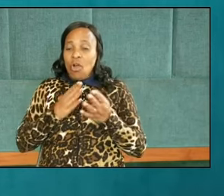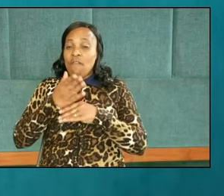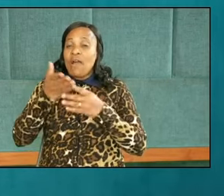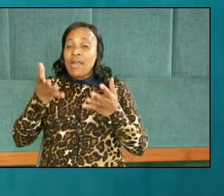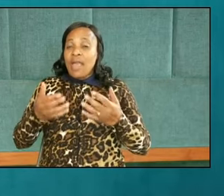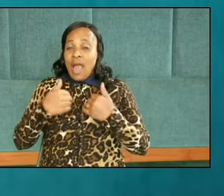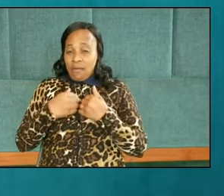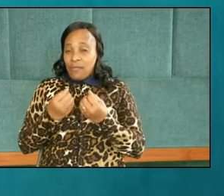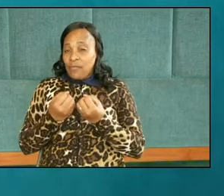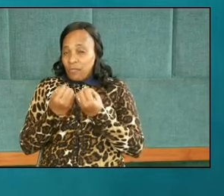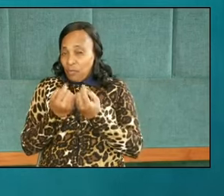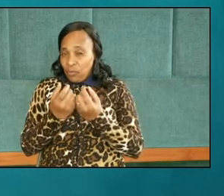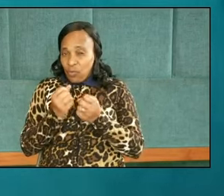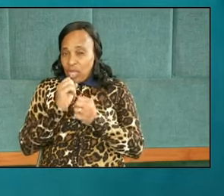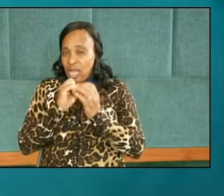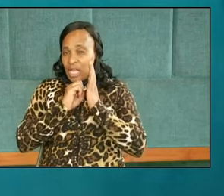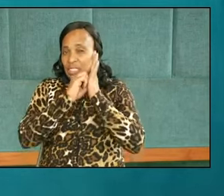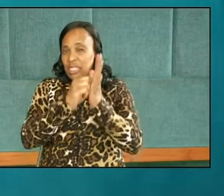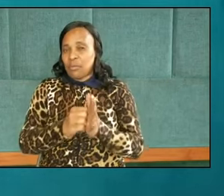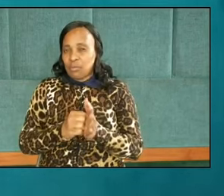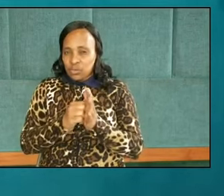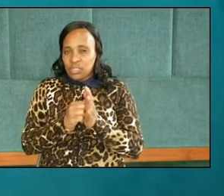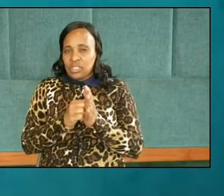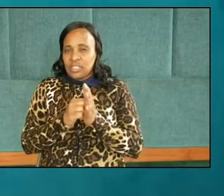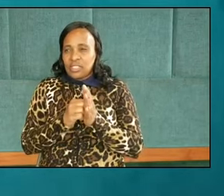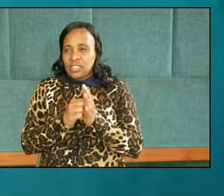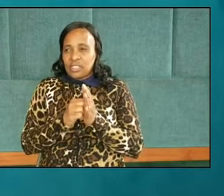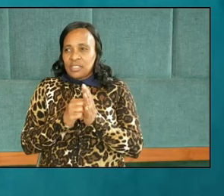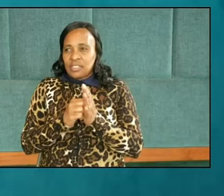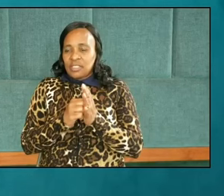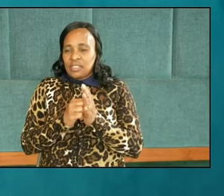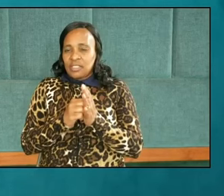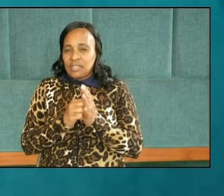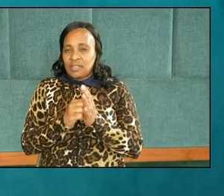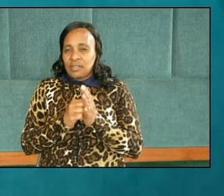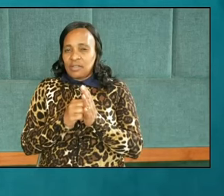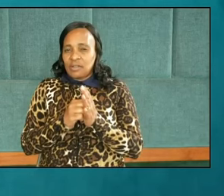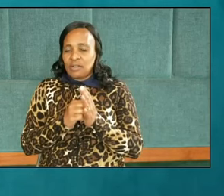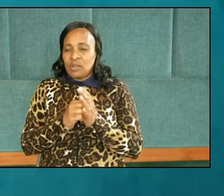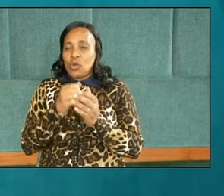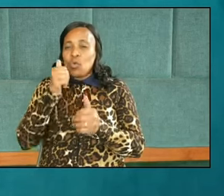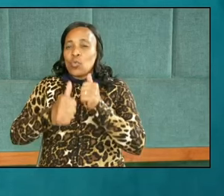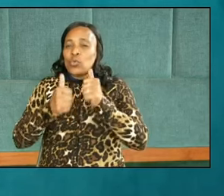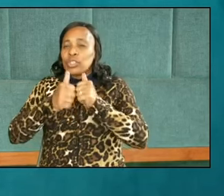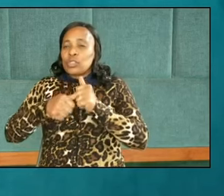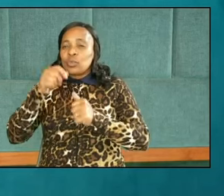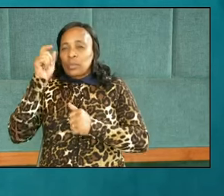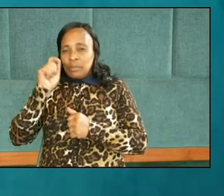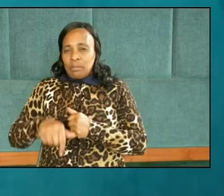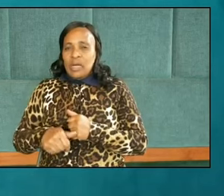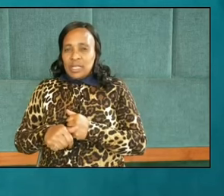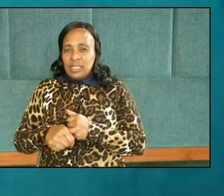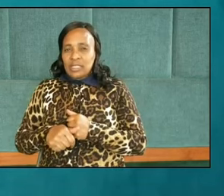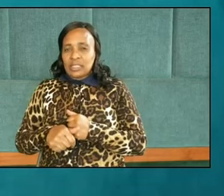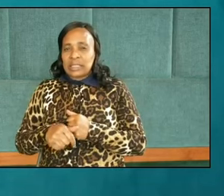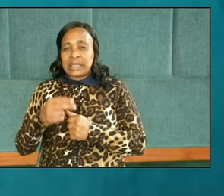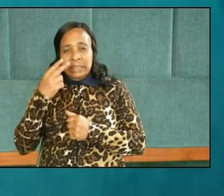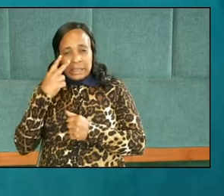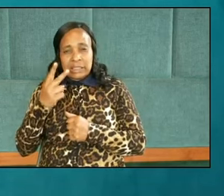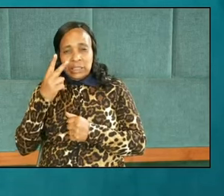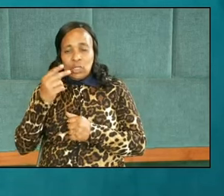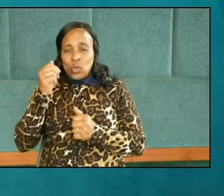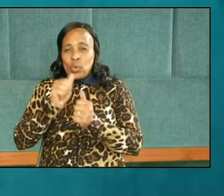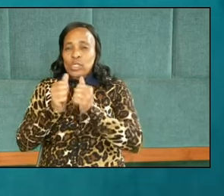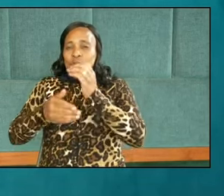3 examples, and for each we should see what God's plan is